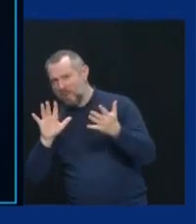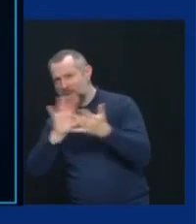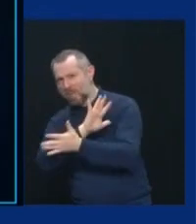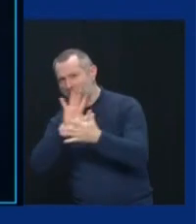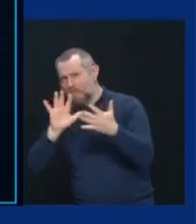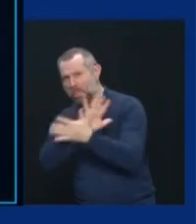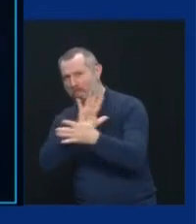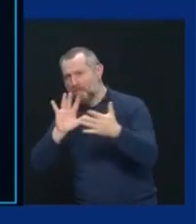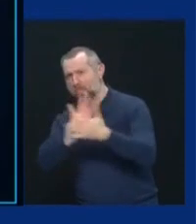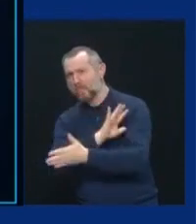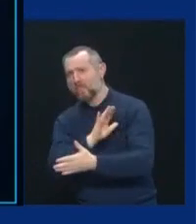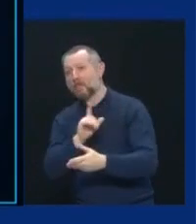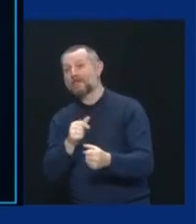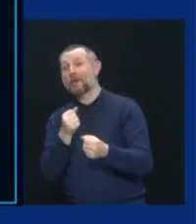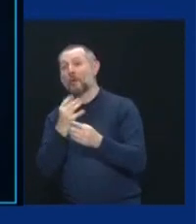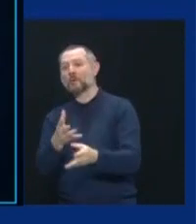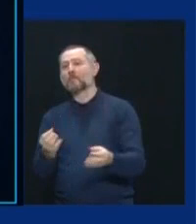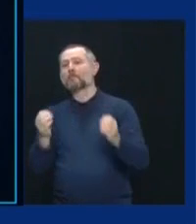the confusion.